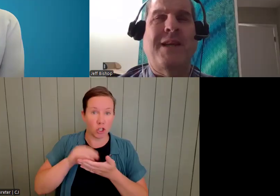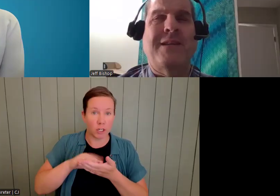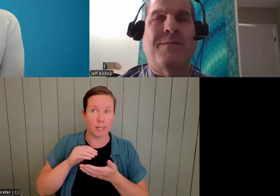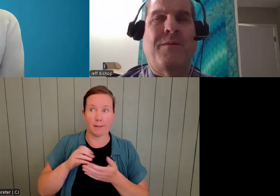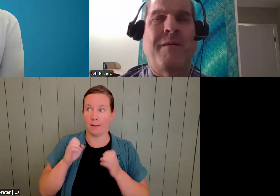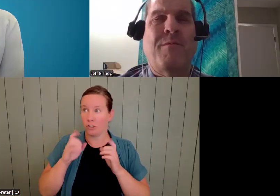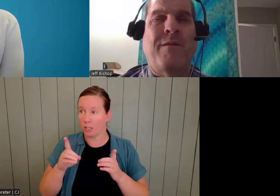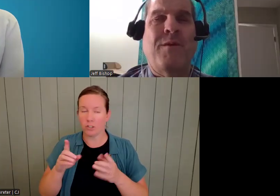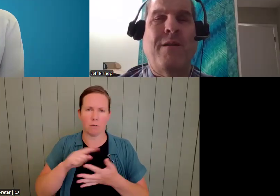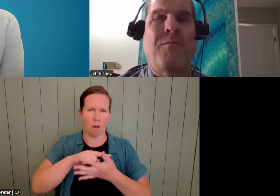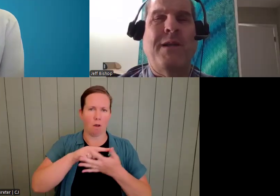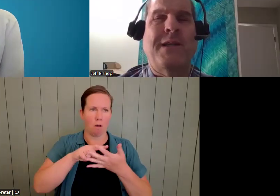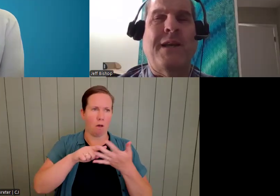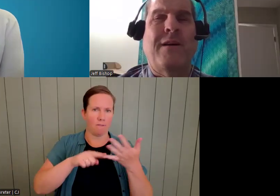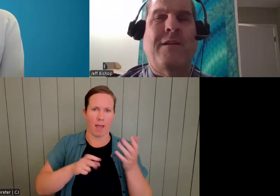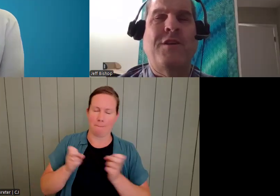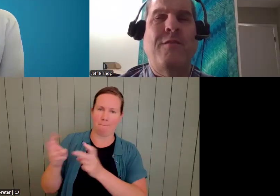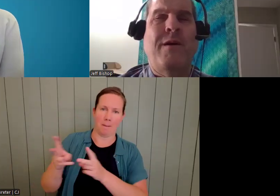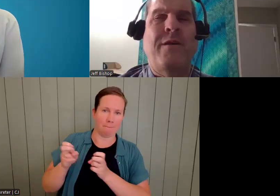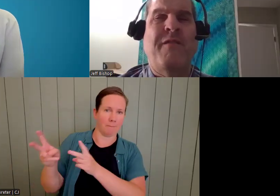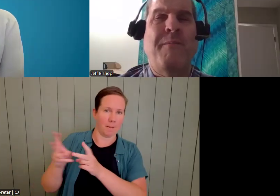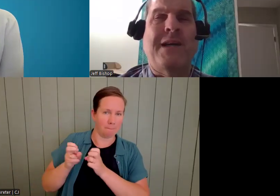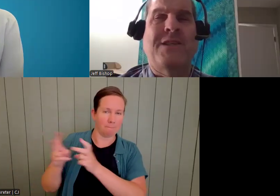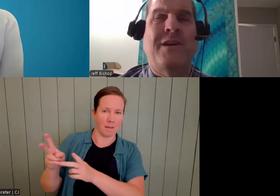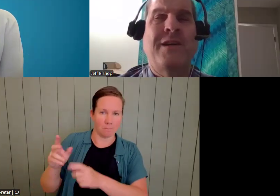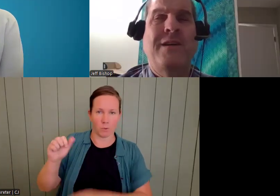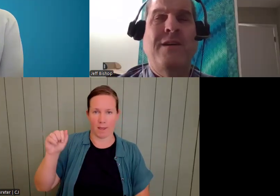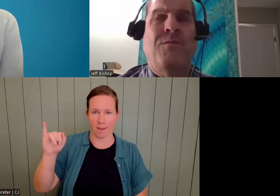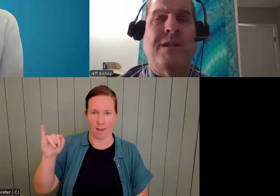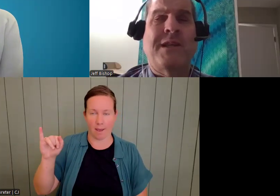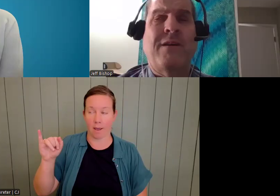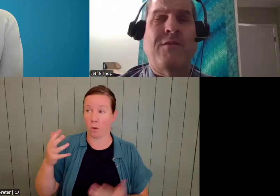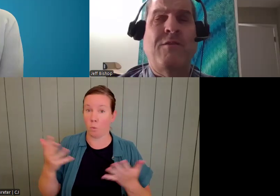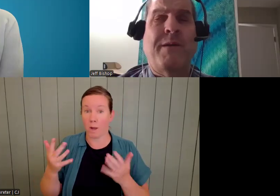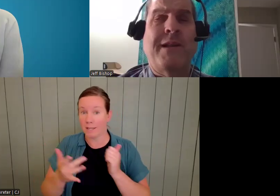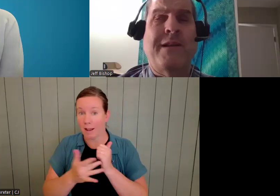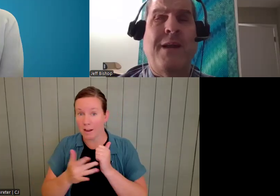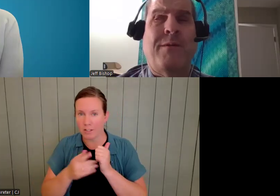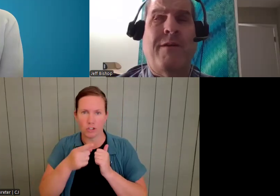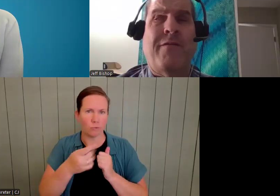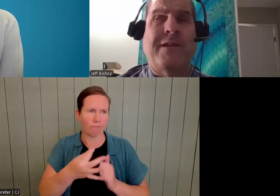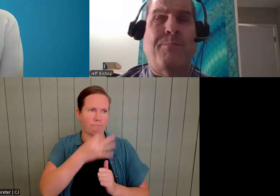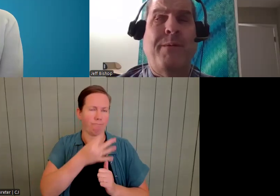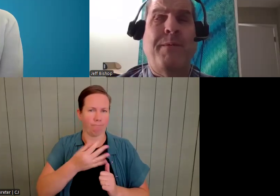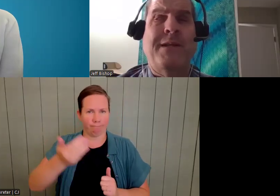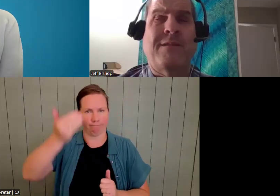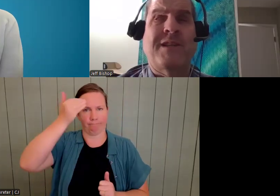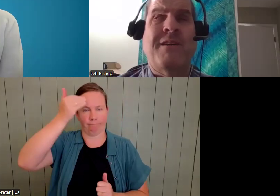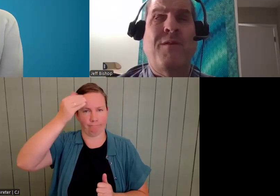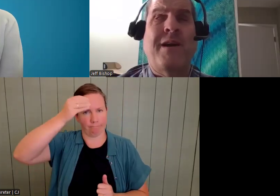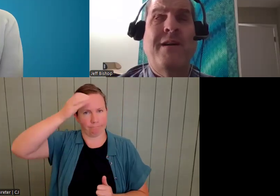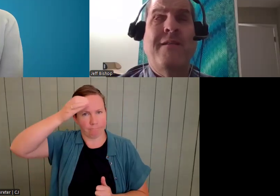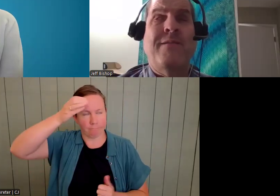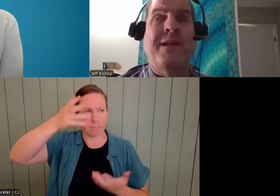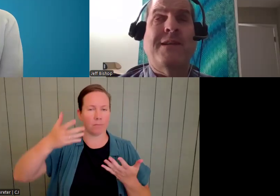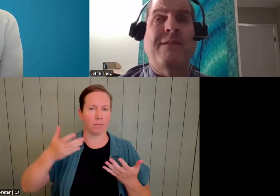types of things is really important. What technology you have mastered, what skills you bring to the table in reference to pieces of